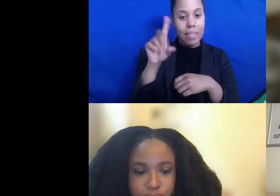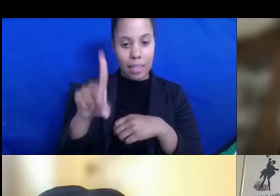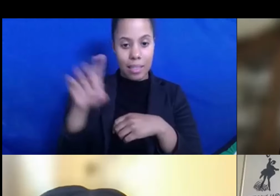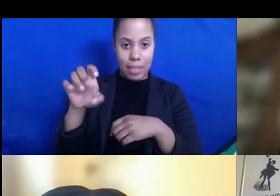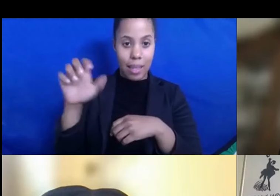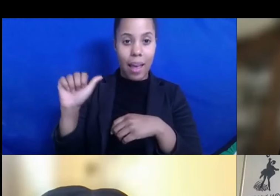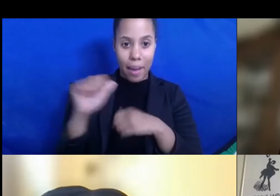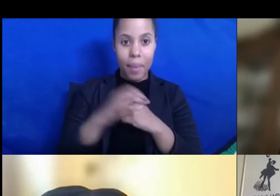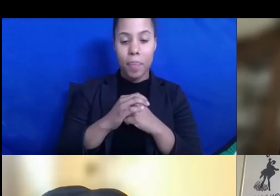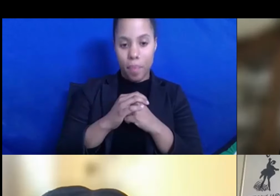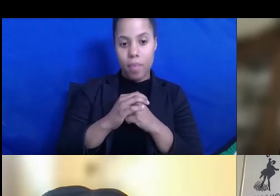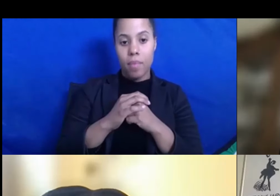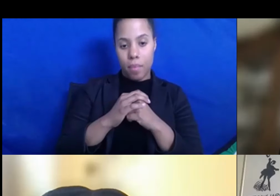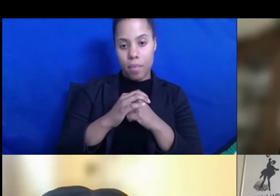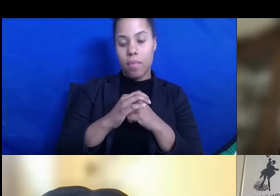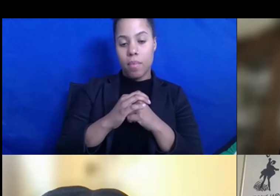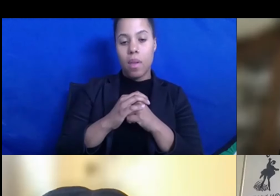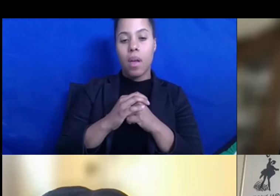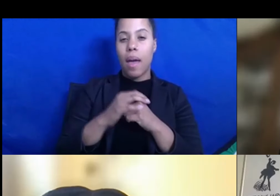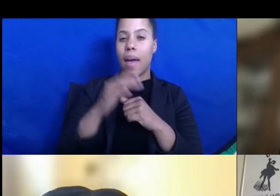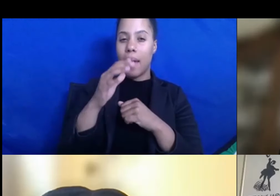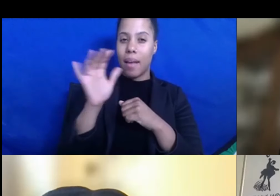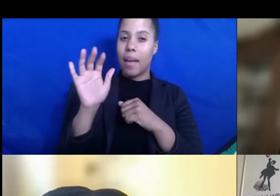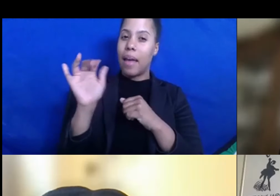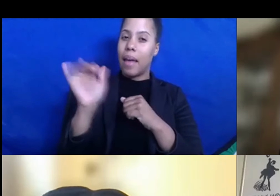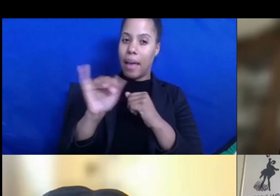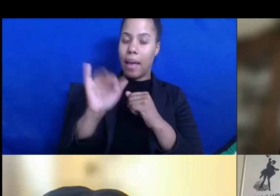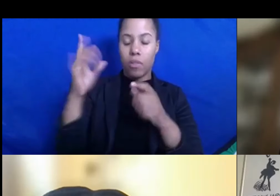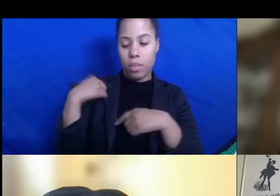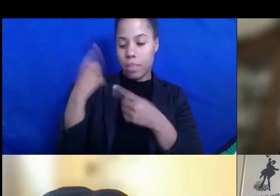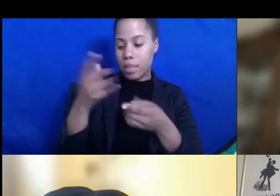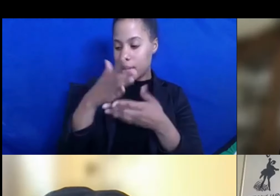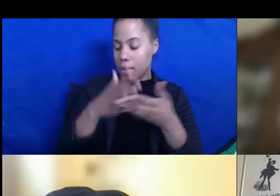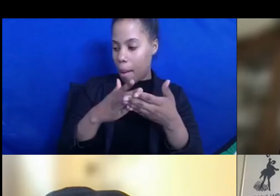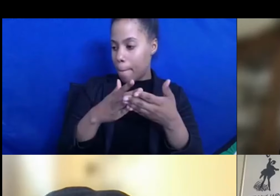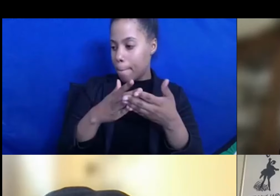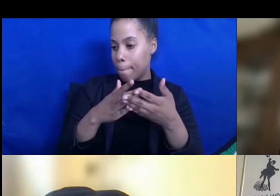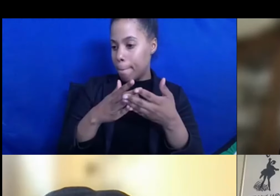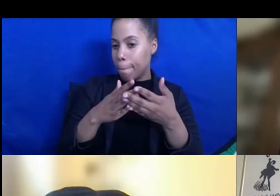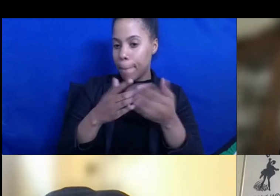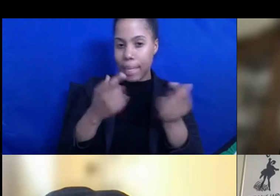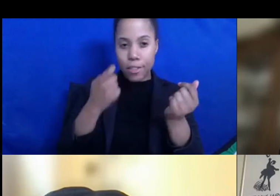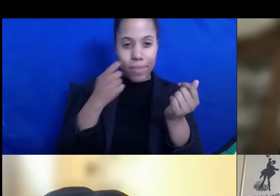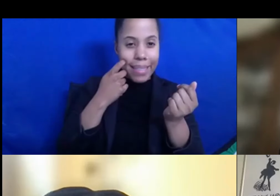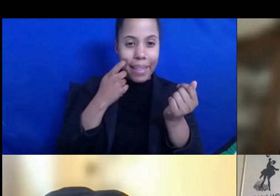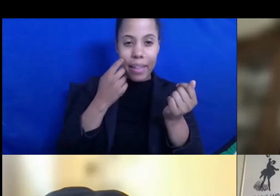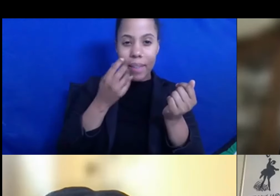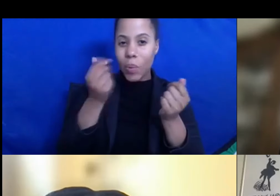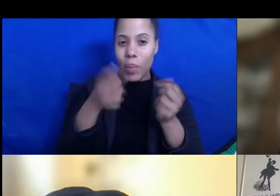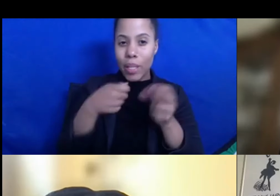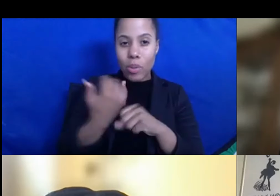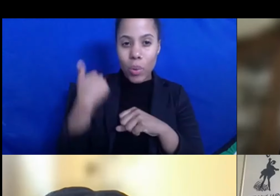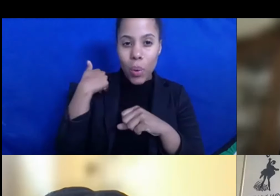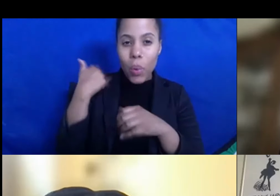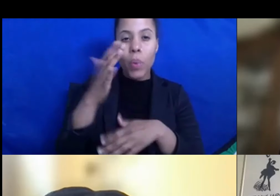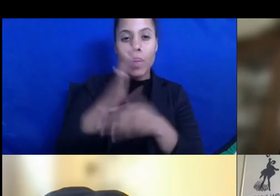And there's been some, you know, as recently as a few years ago, you know, some headlines